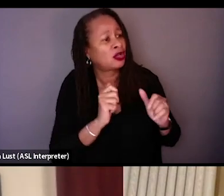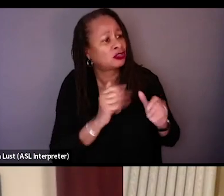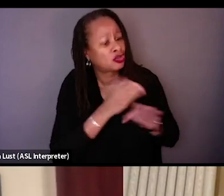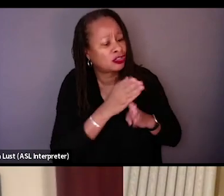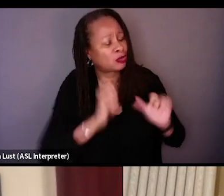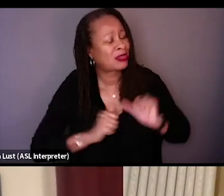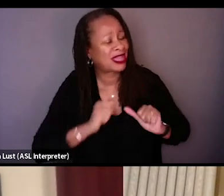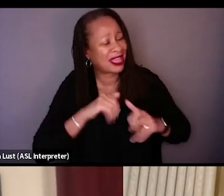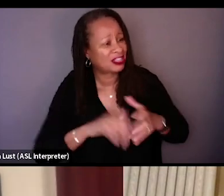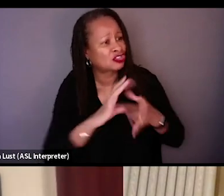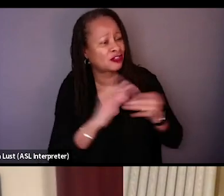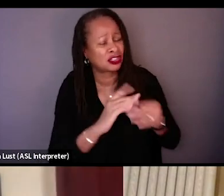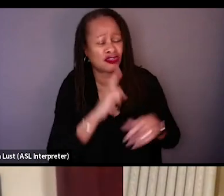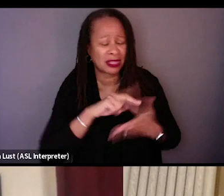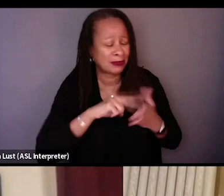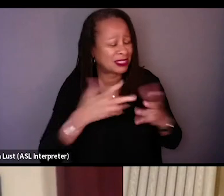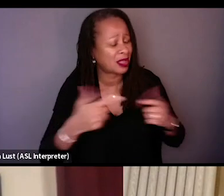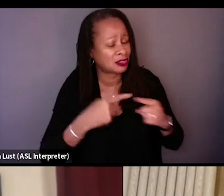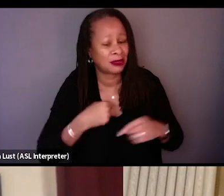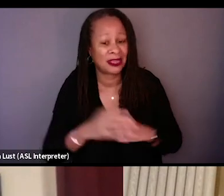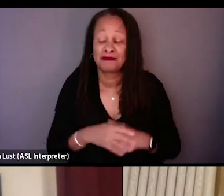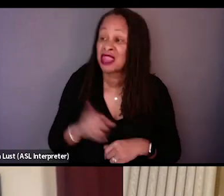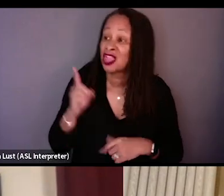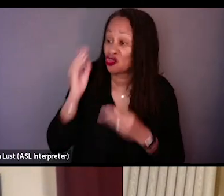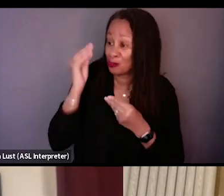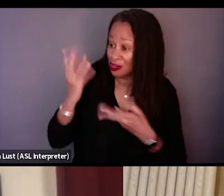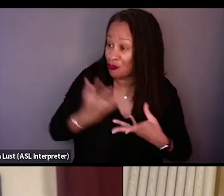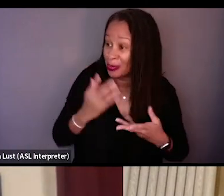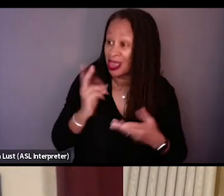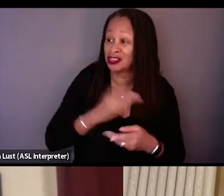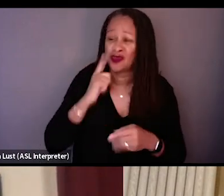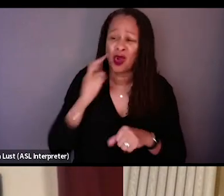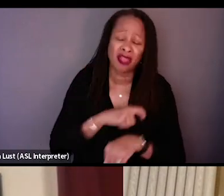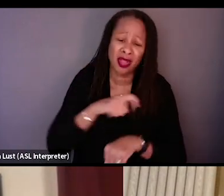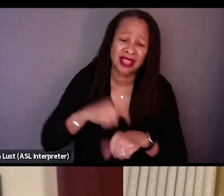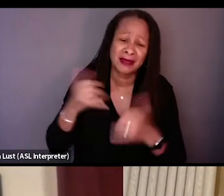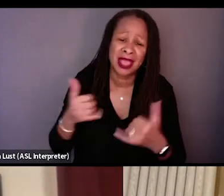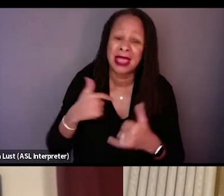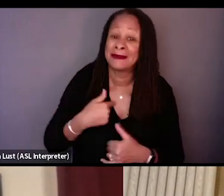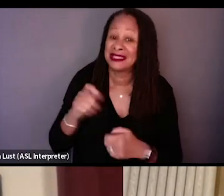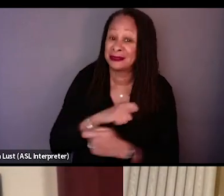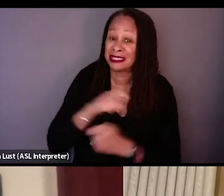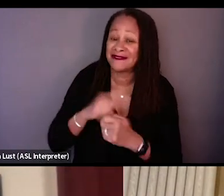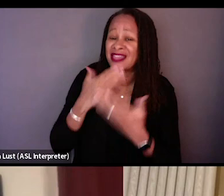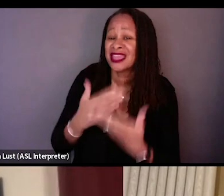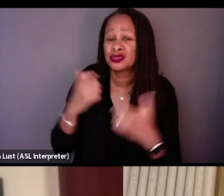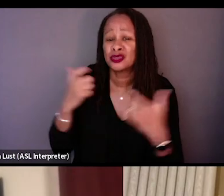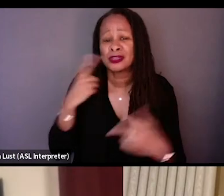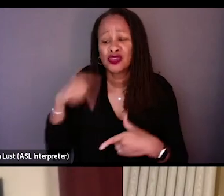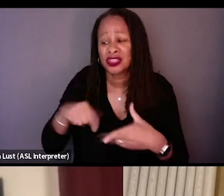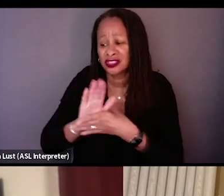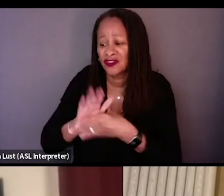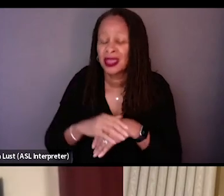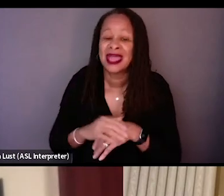conversation. That means a lot to me. Thank you. You've been informing us for a long time now. Me specifically, thank you so much for this film.